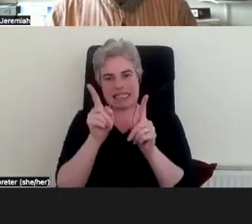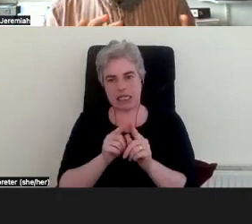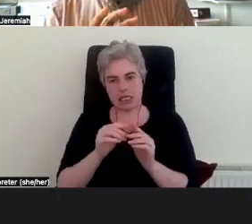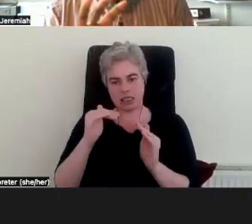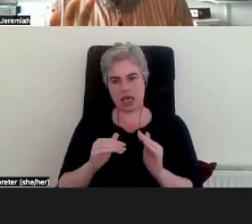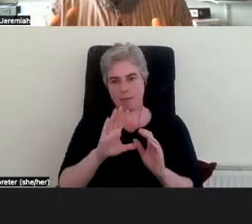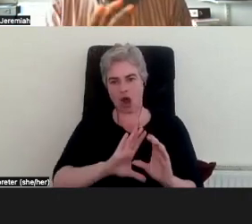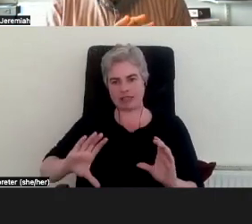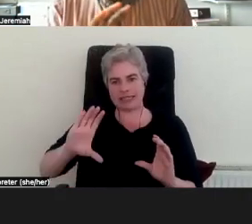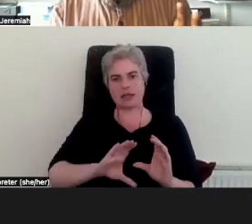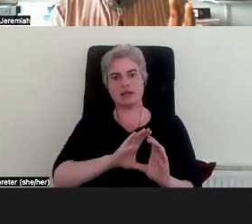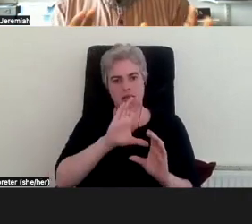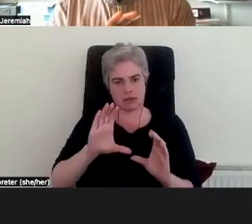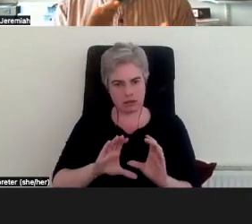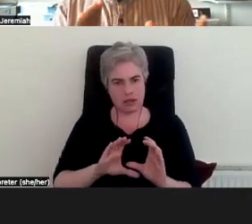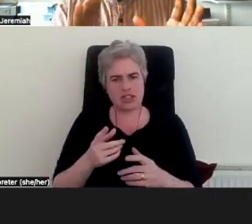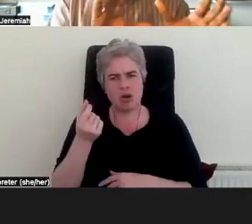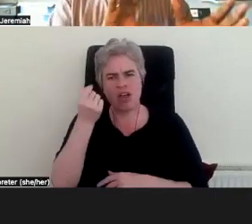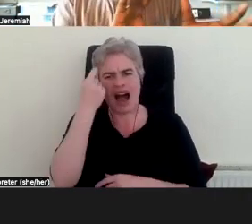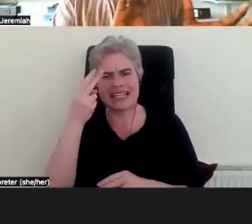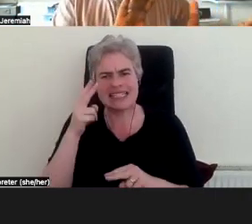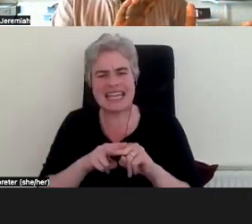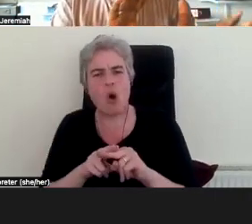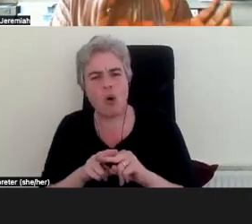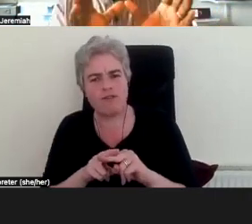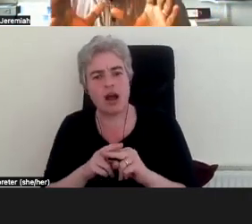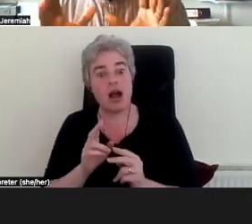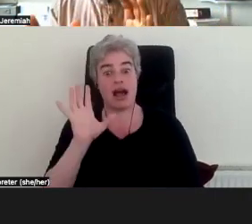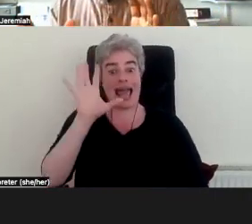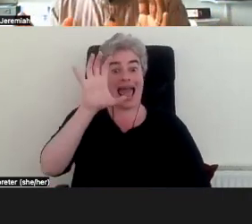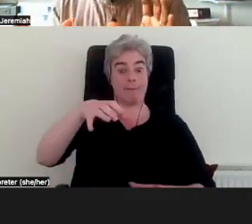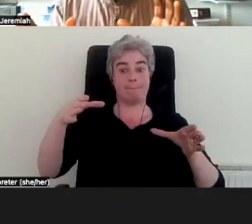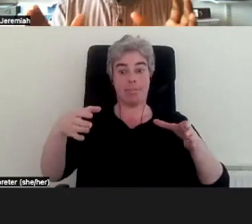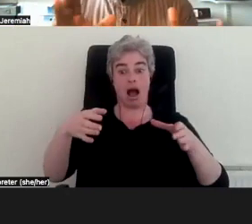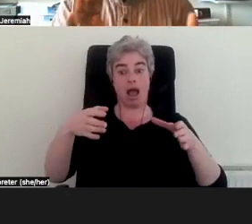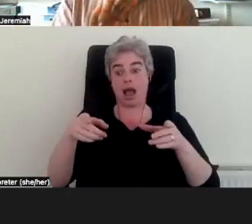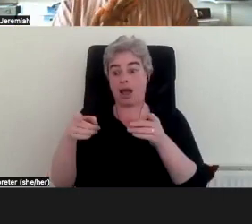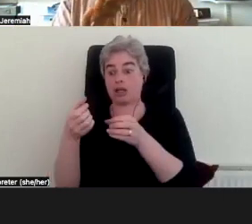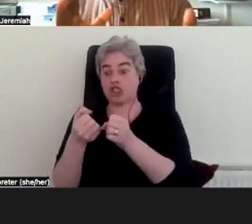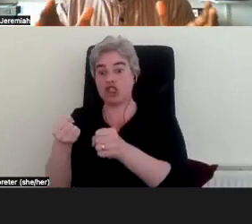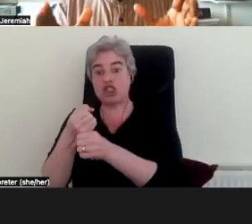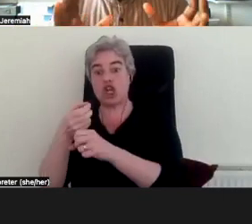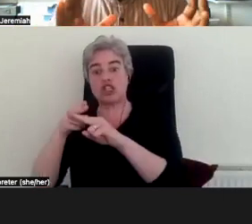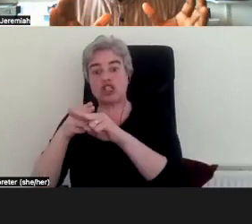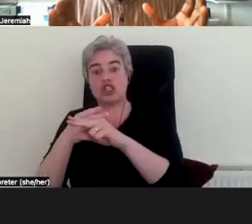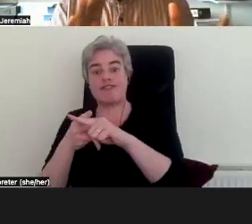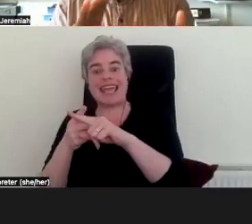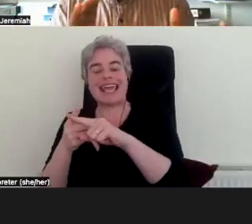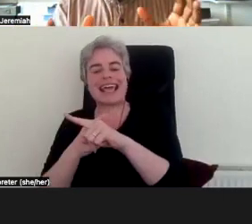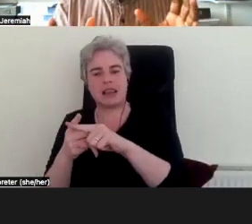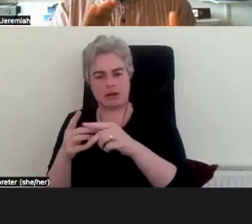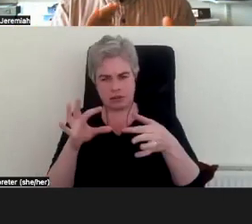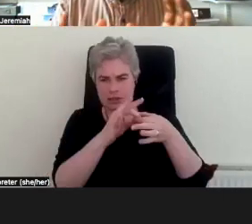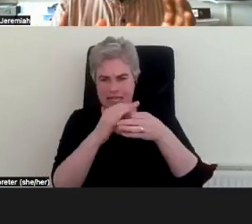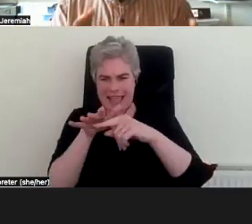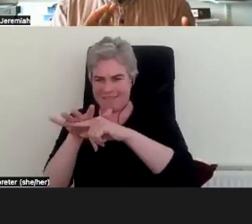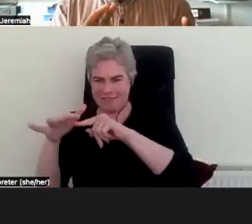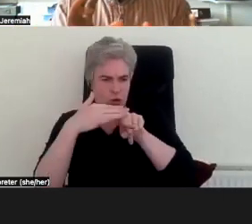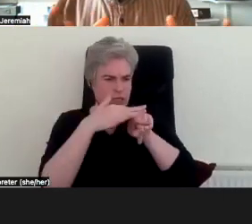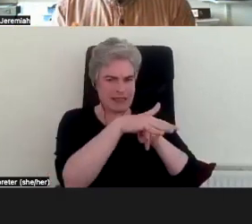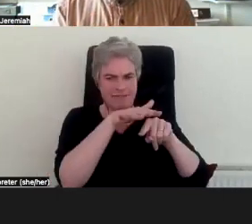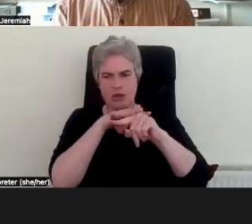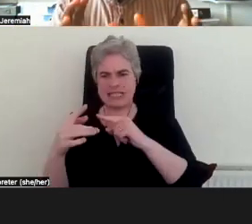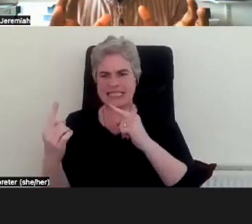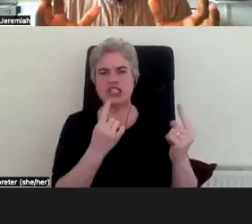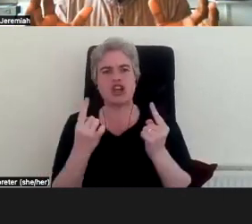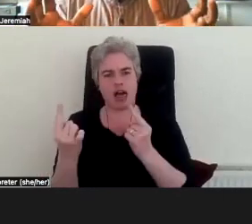And so this idea of the empire and Church of England kind of influencing each other